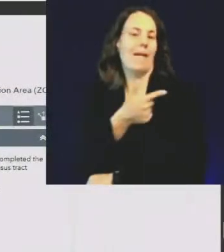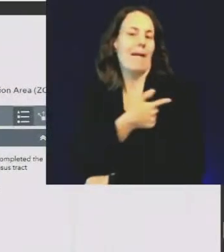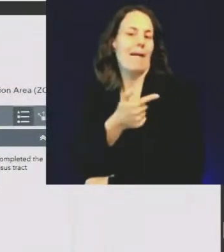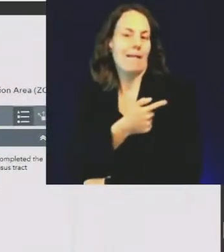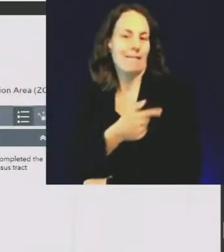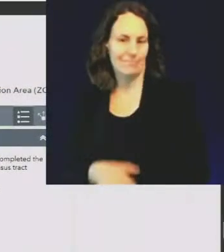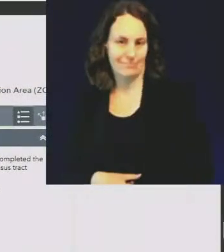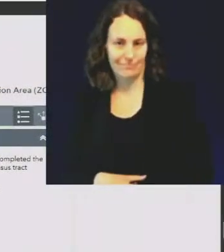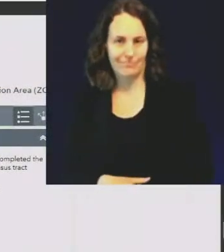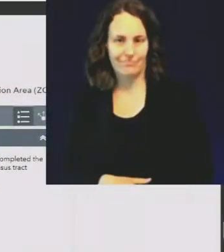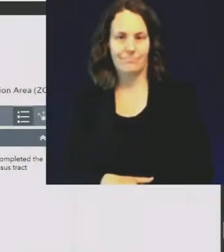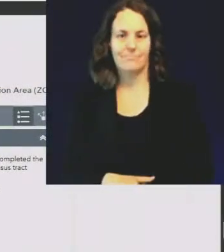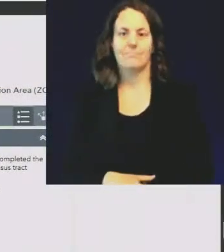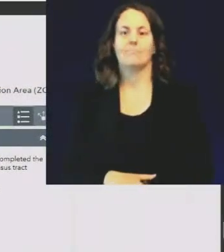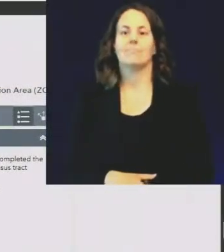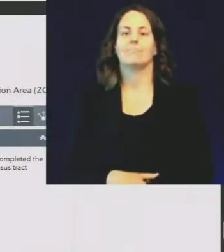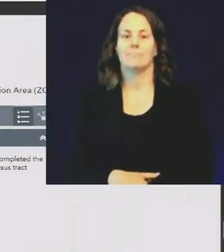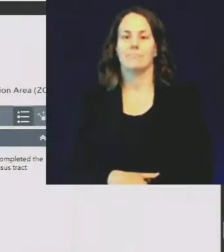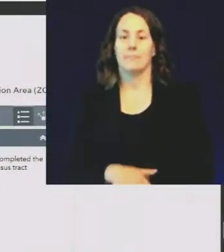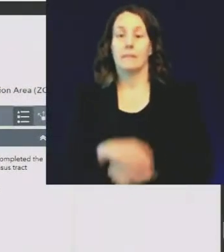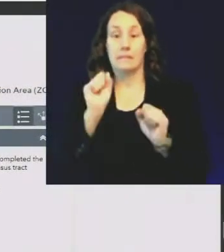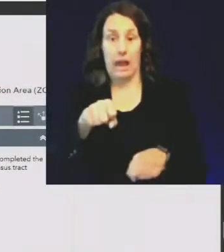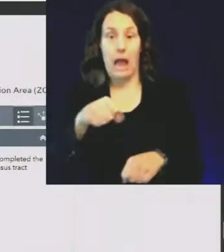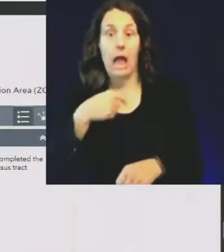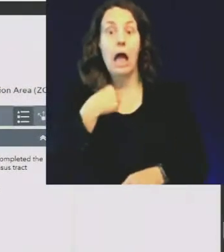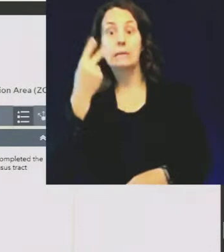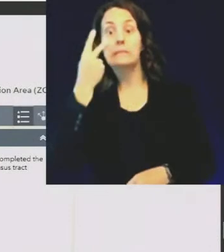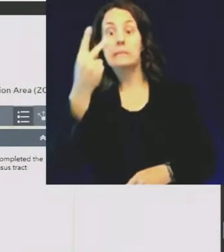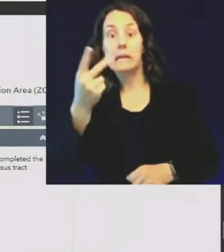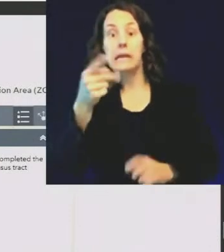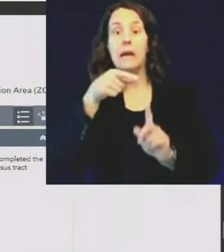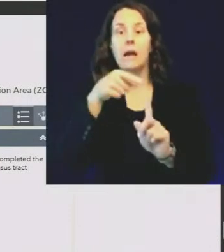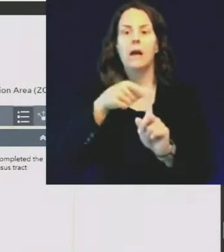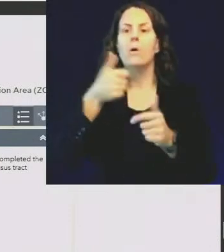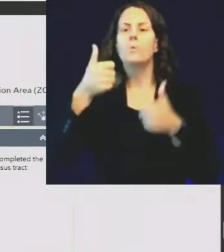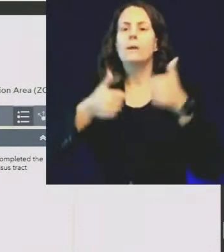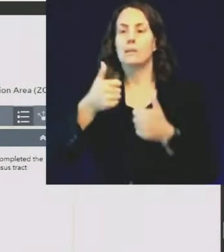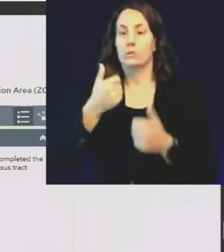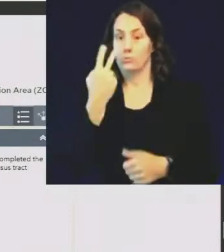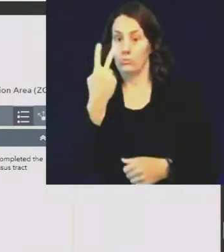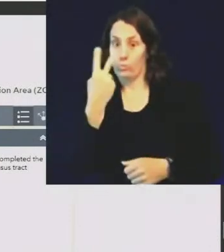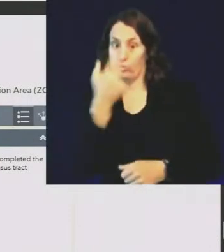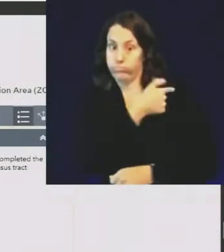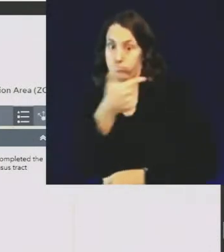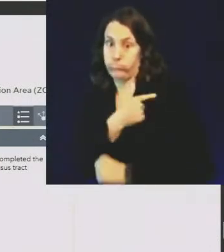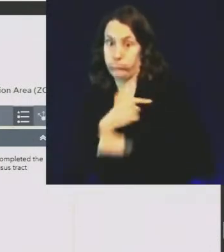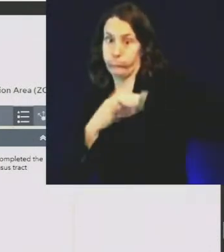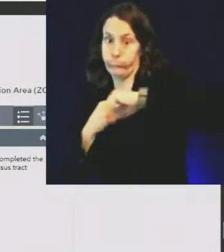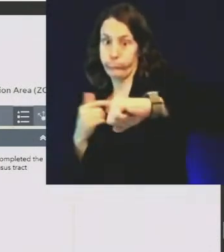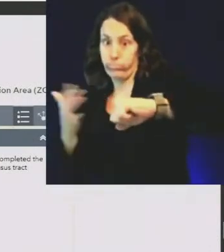over and look at those who have had a completed vaccine series.